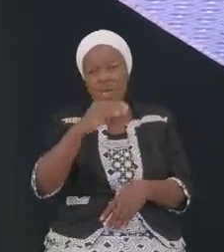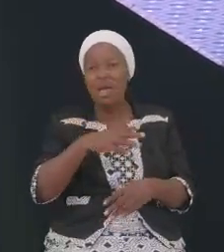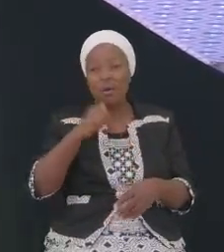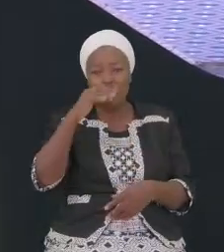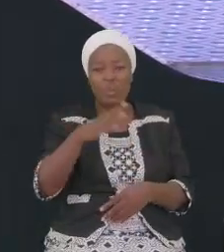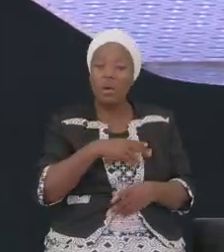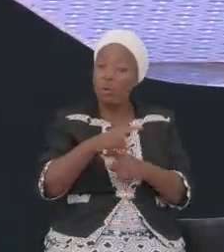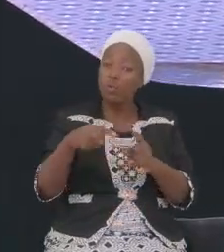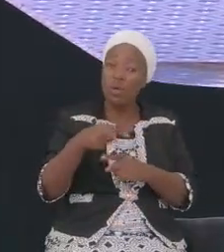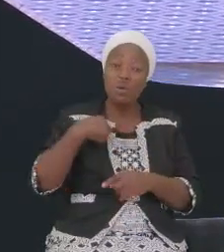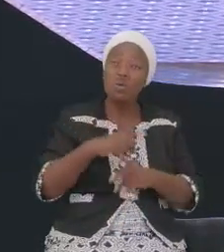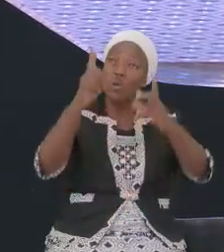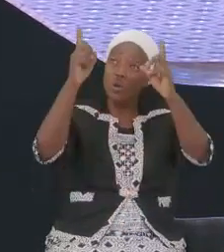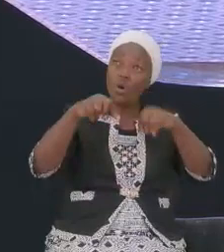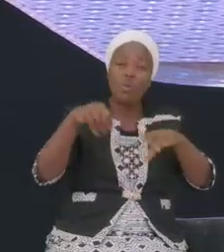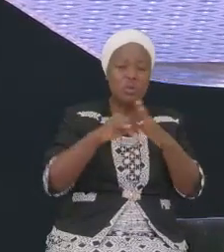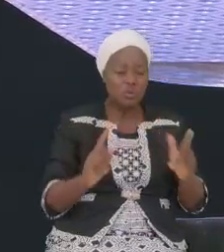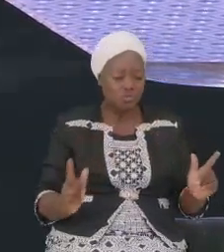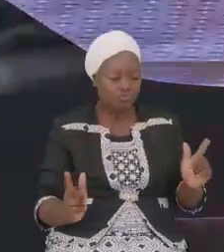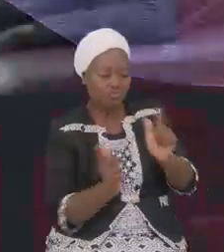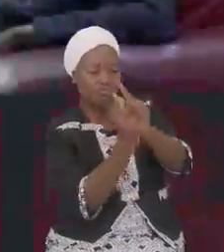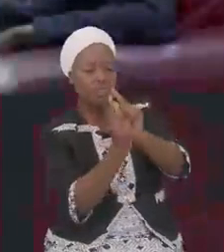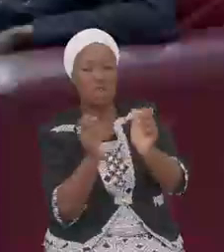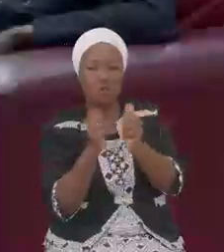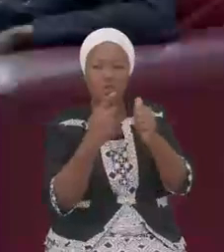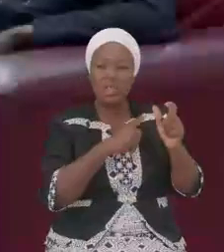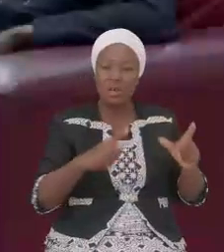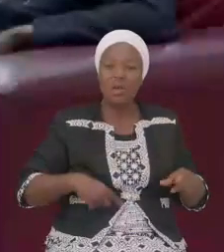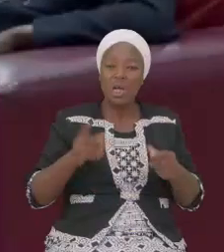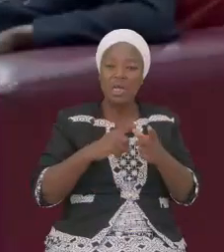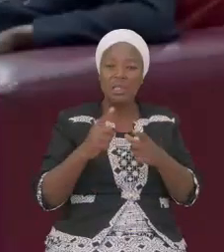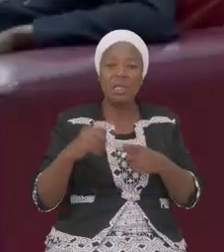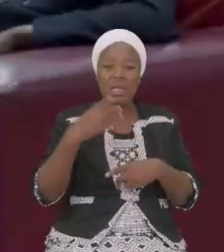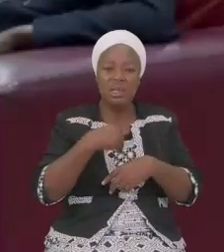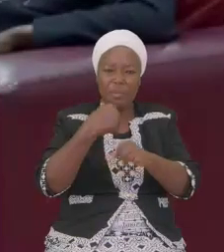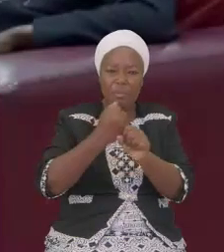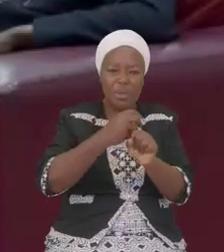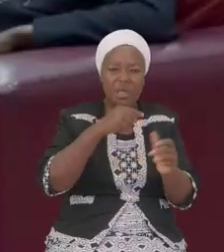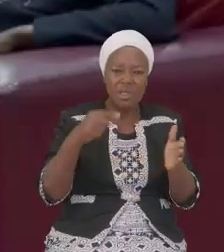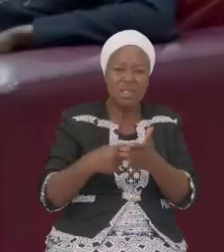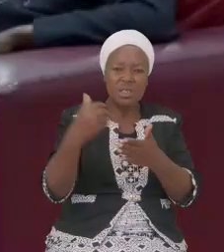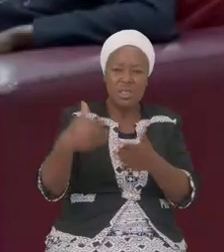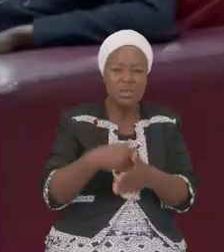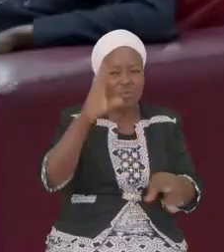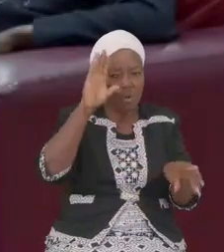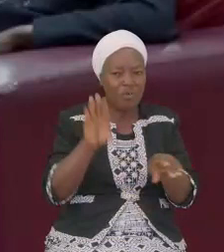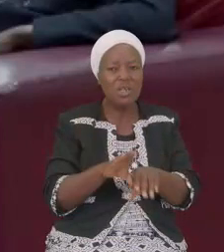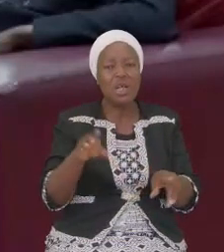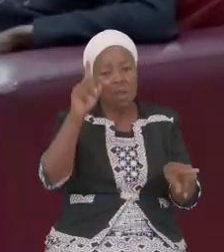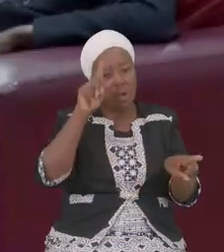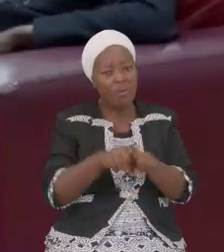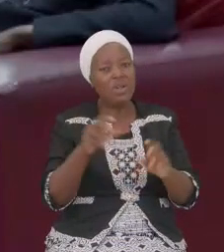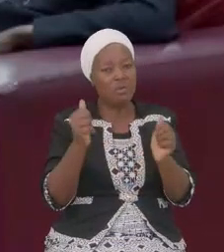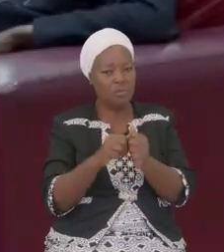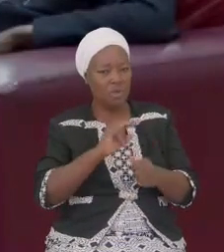we come into contact of the Lord, and then he cuts this new covenant with us, we don't